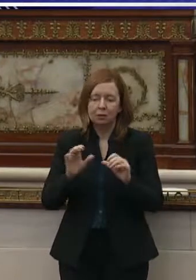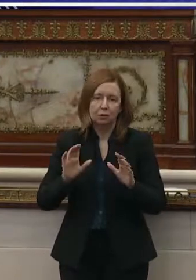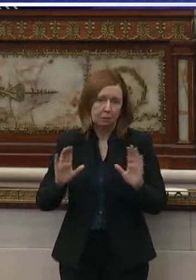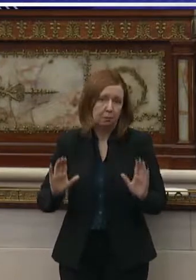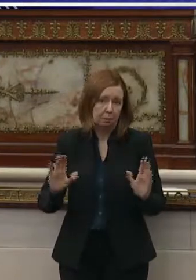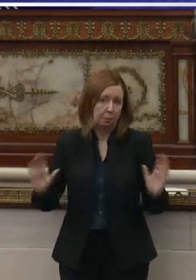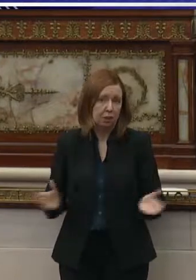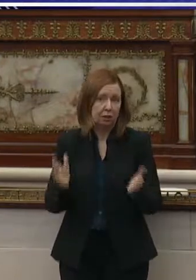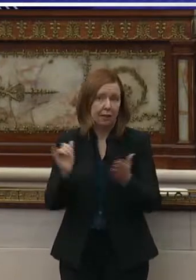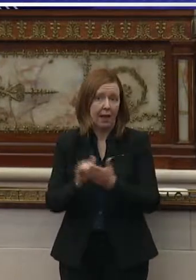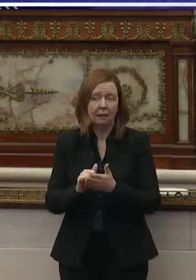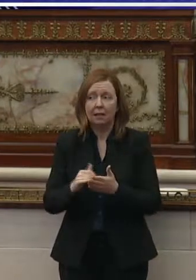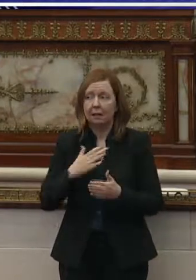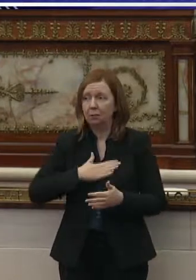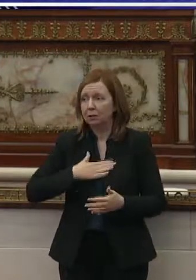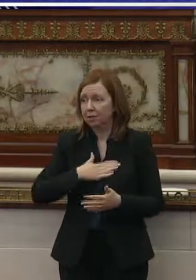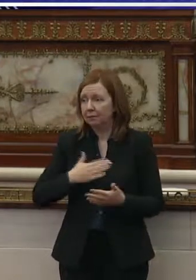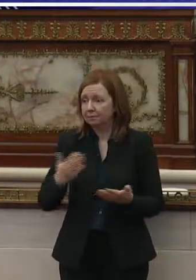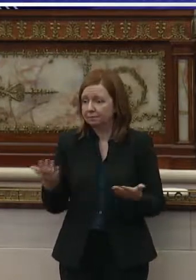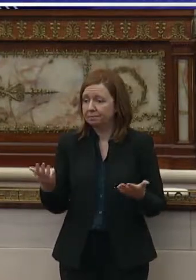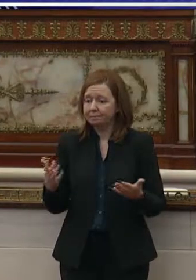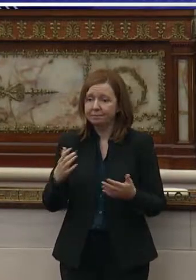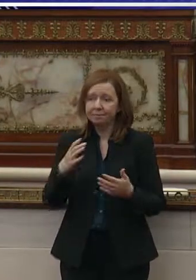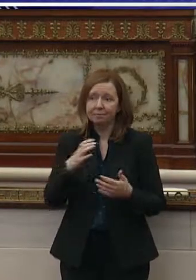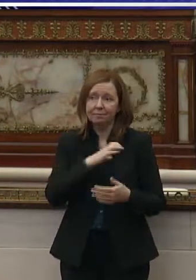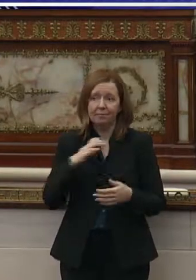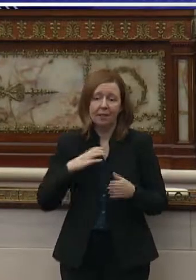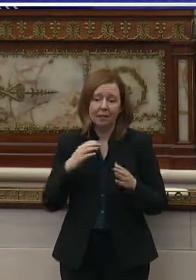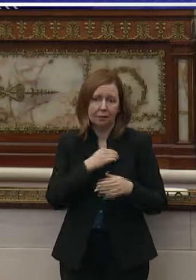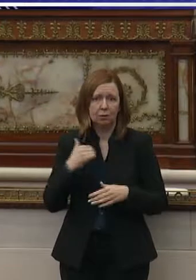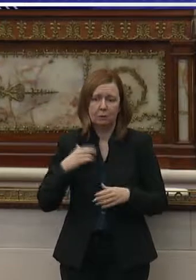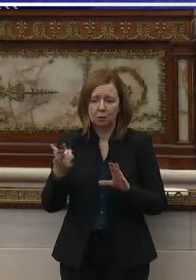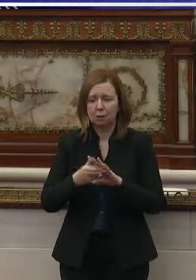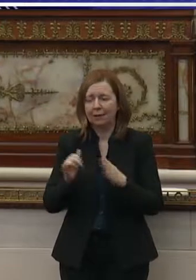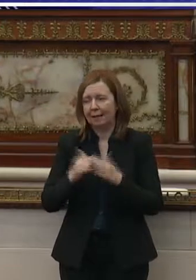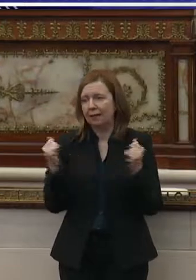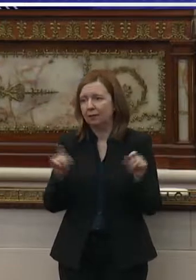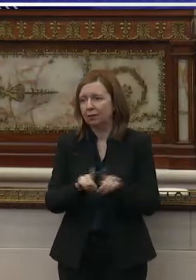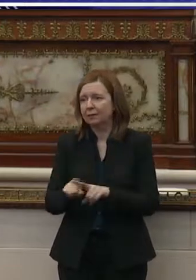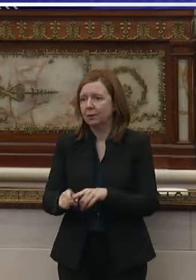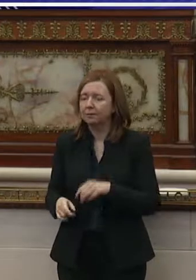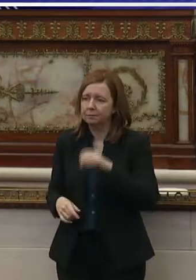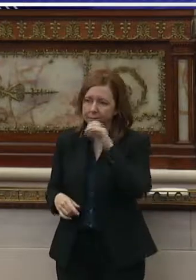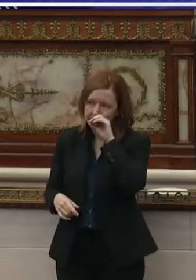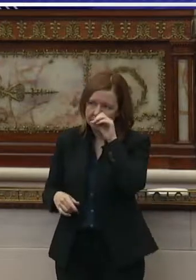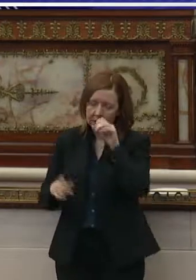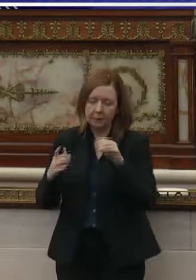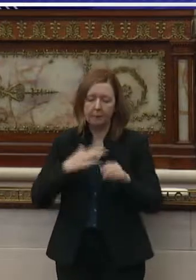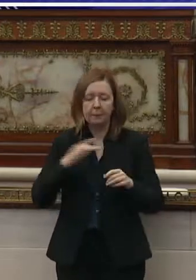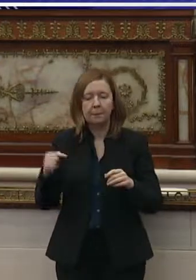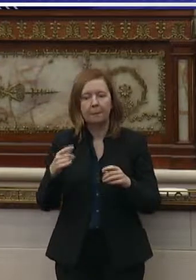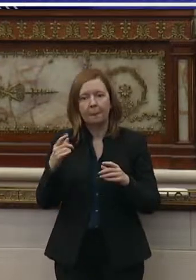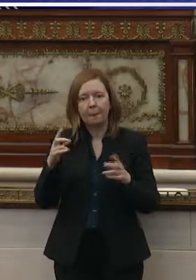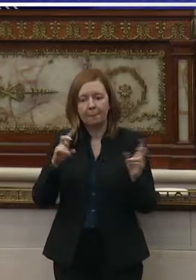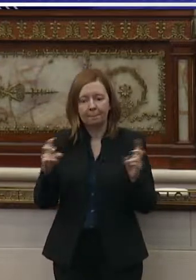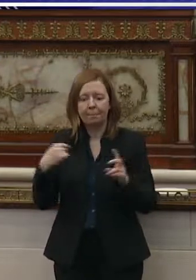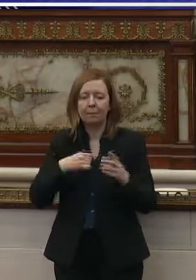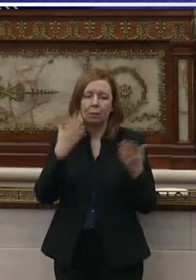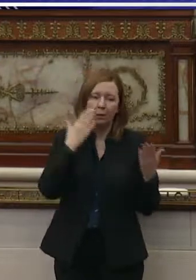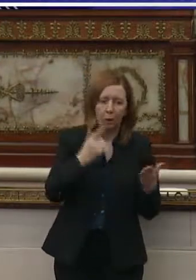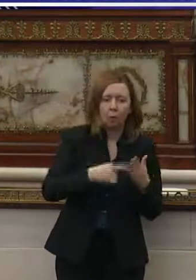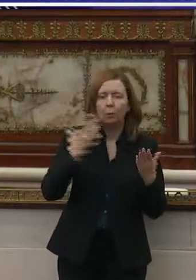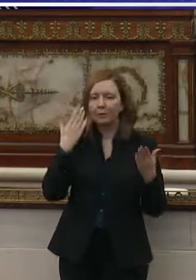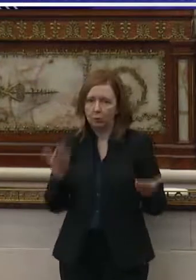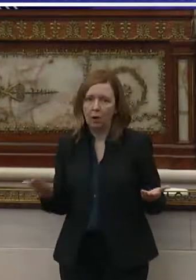that and appreciate council members joining that effort as well. Yep. My only issue is we don't know what we don't